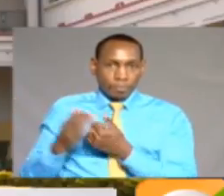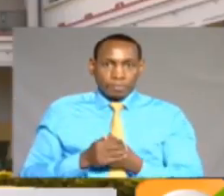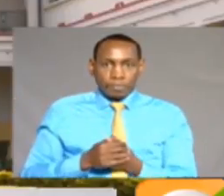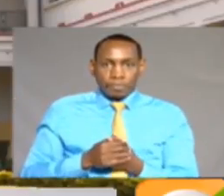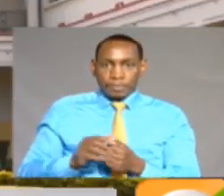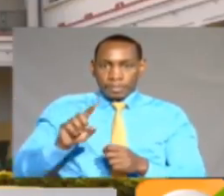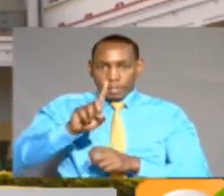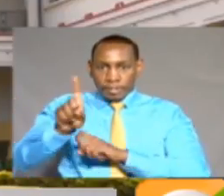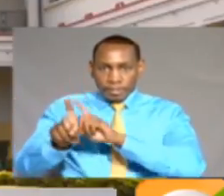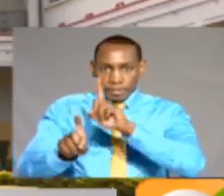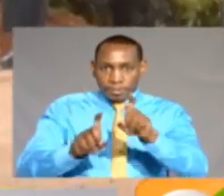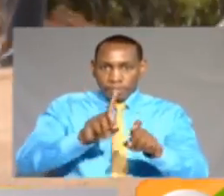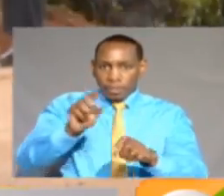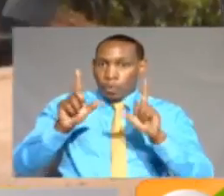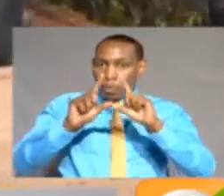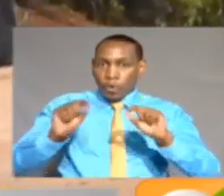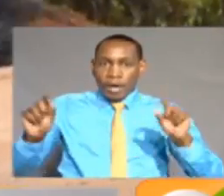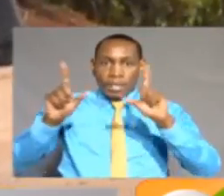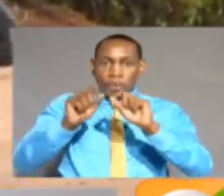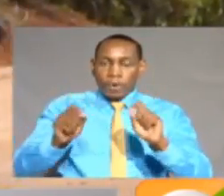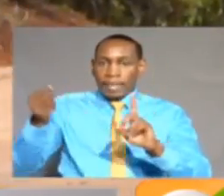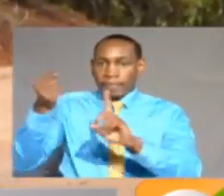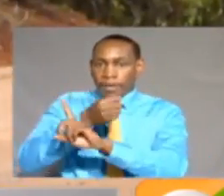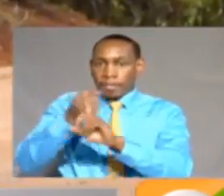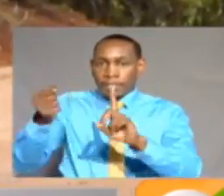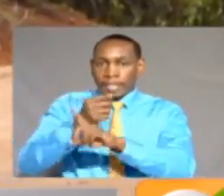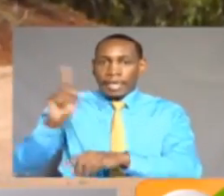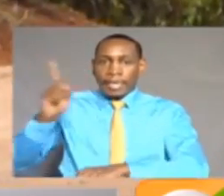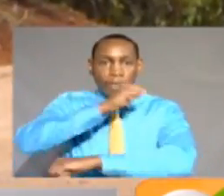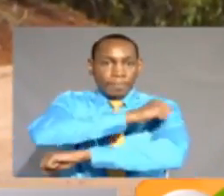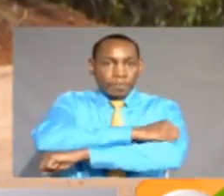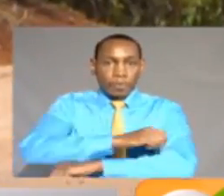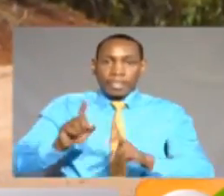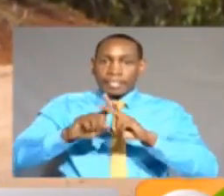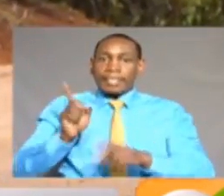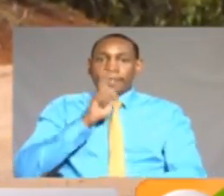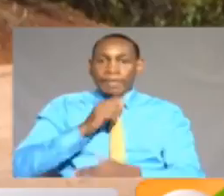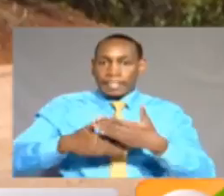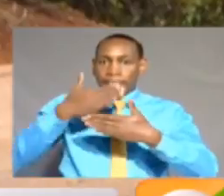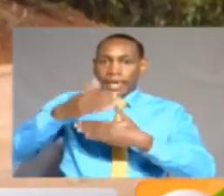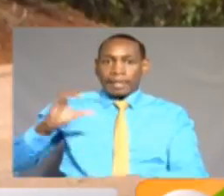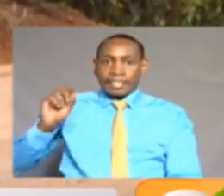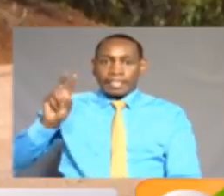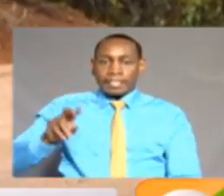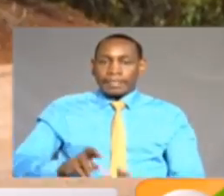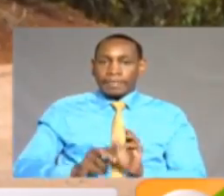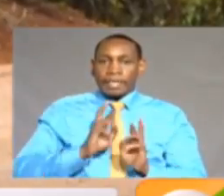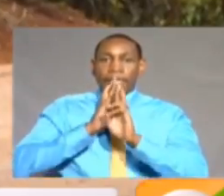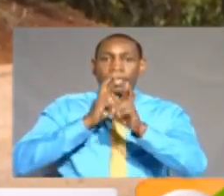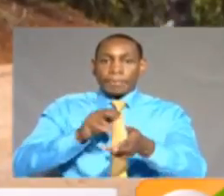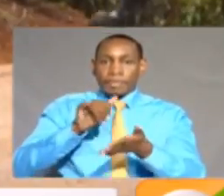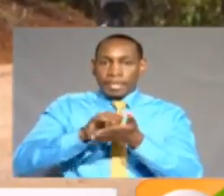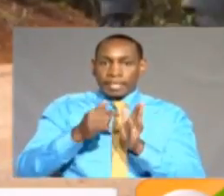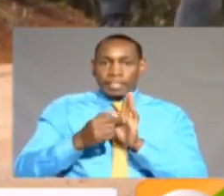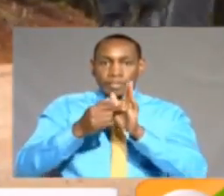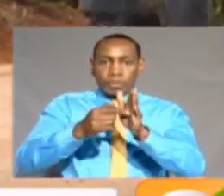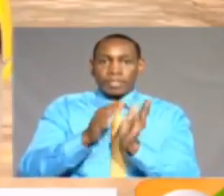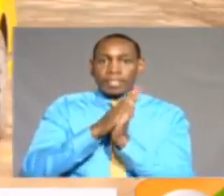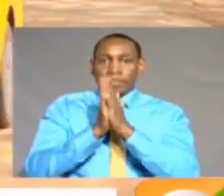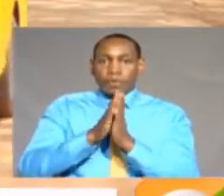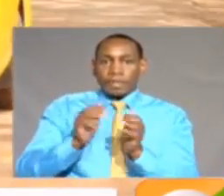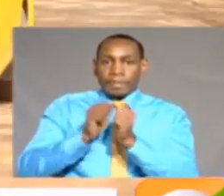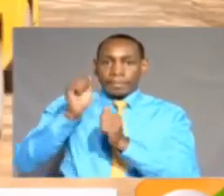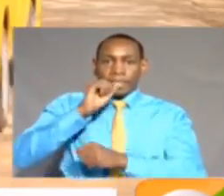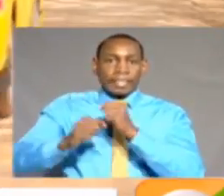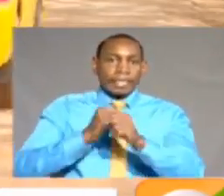An inquiry into allegations of assault at the Nairobi school has started after a Citizen TV report that pieced together the account of a